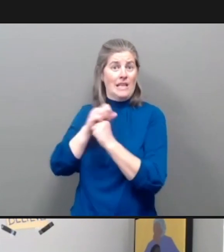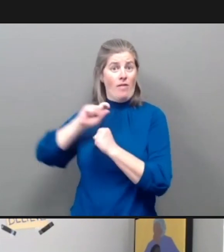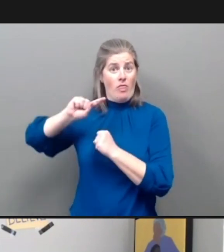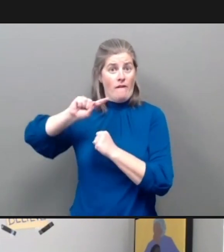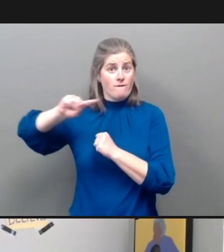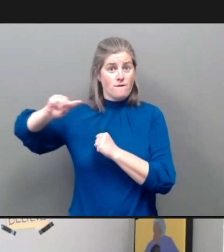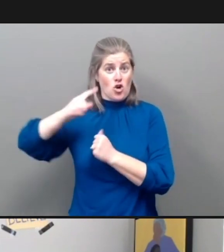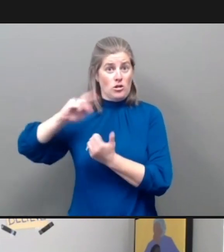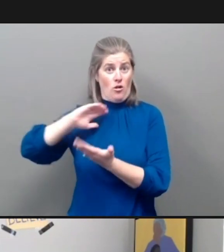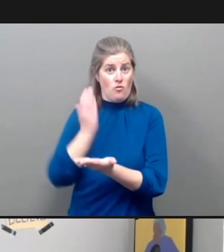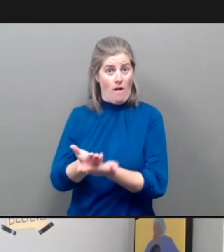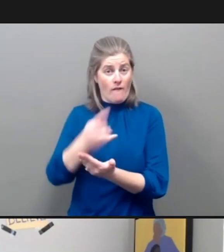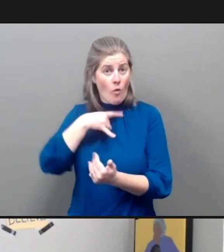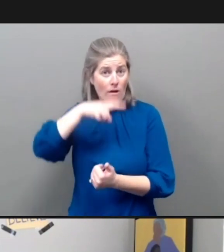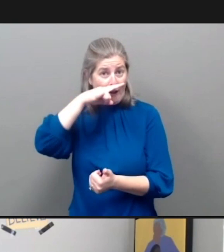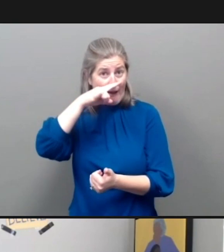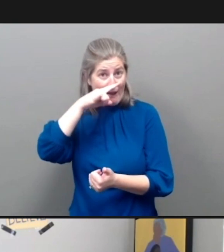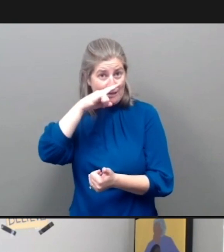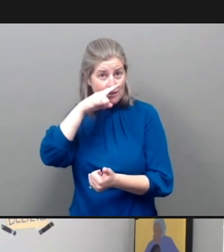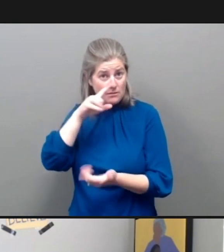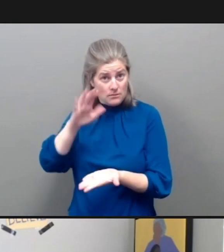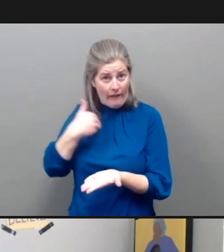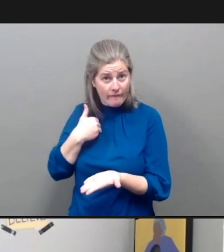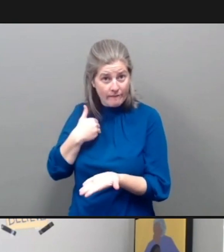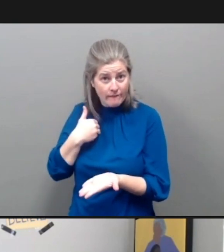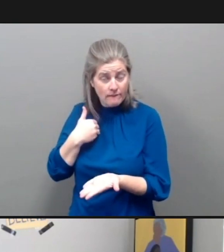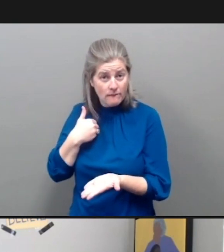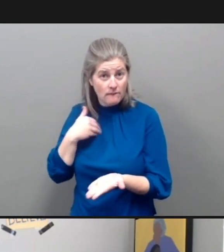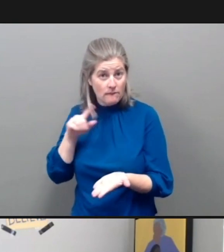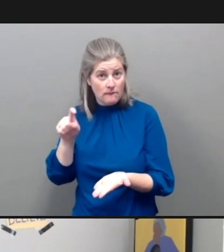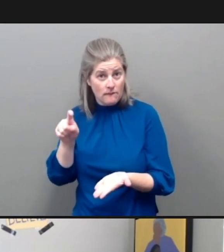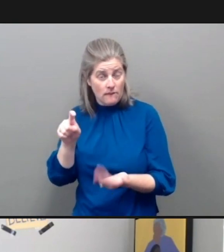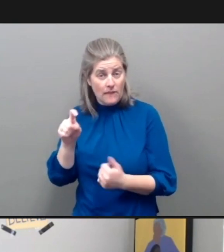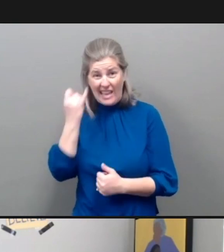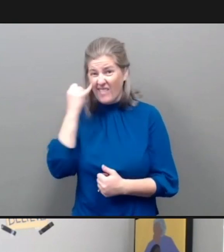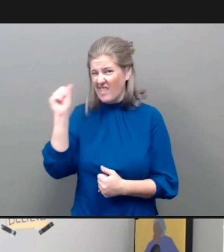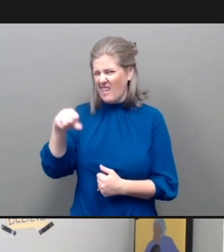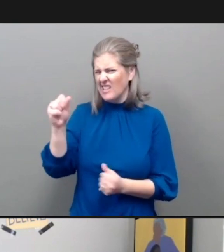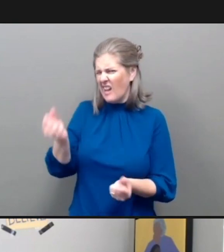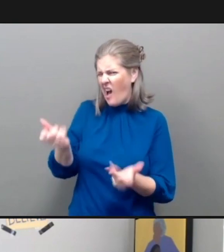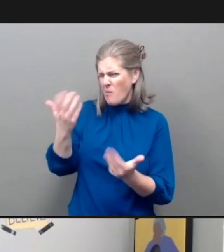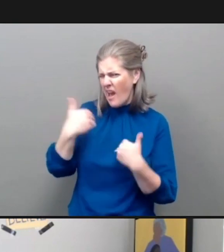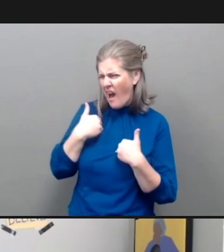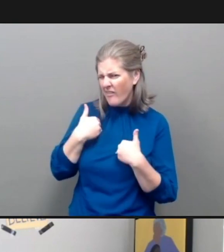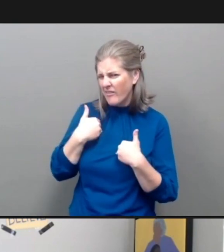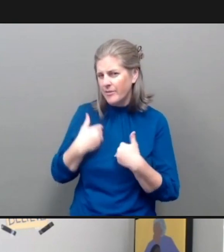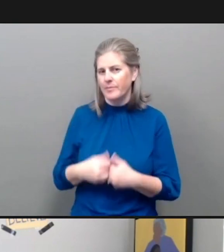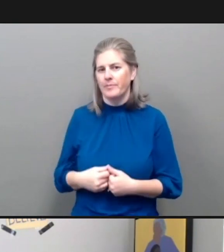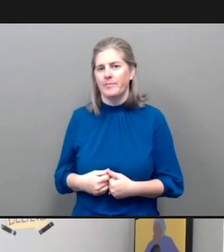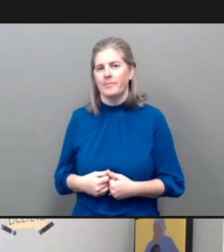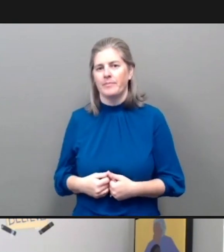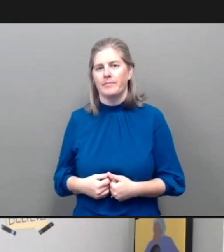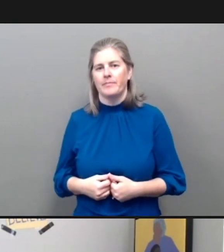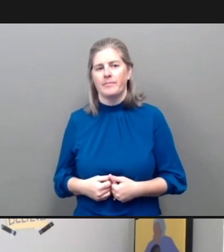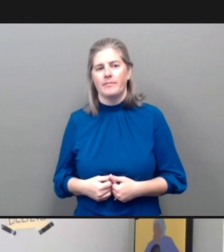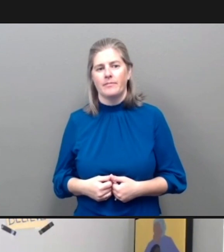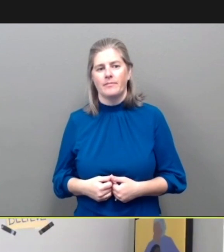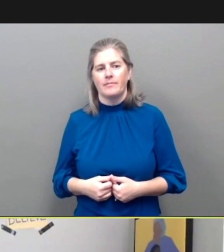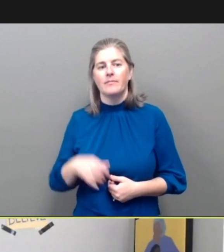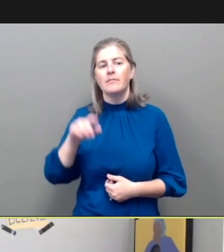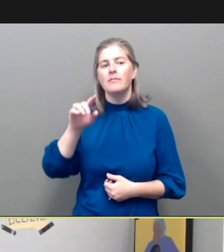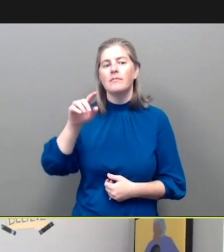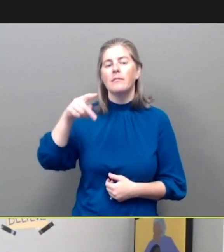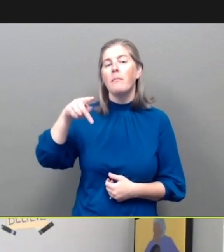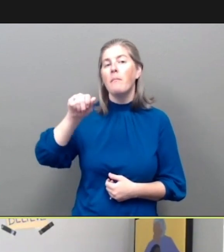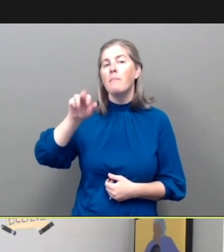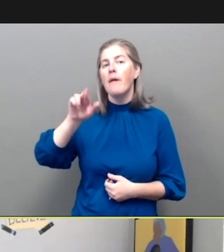of the kid-sized doses? And if so, how many we have? Thank you.